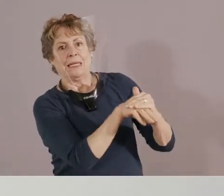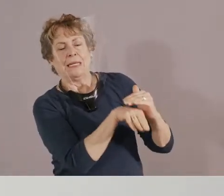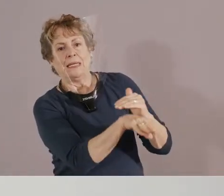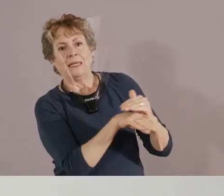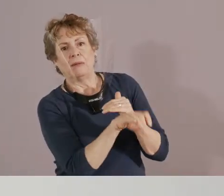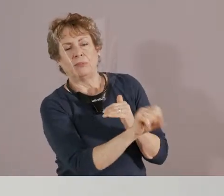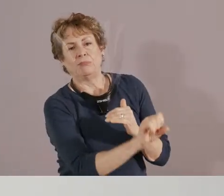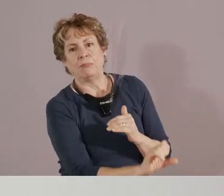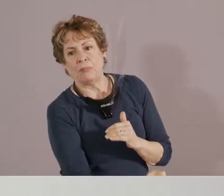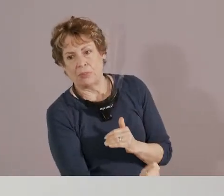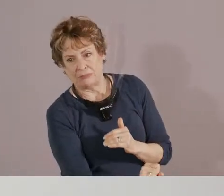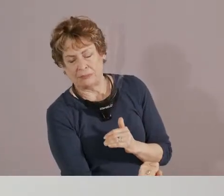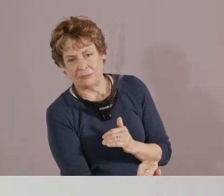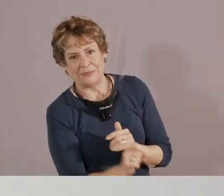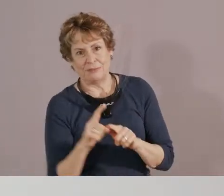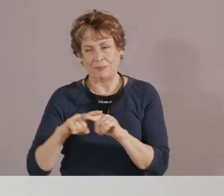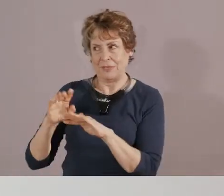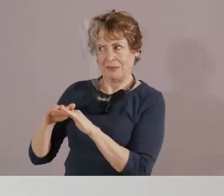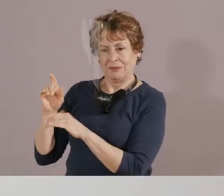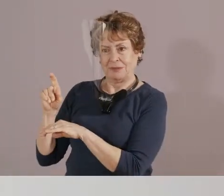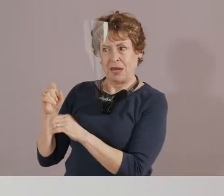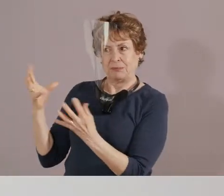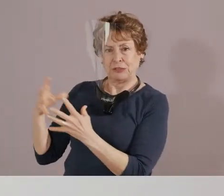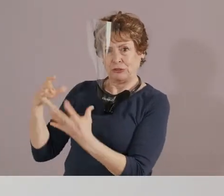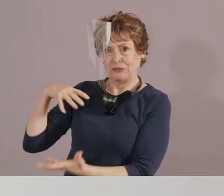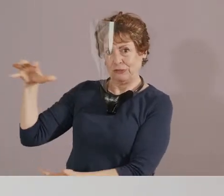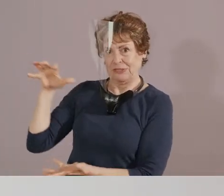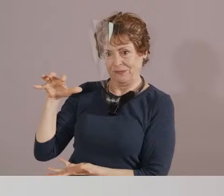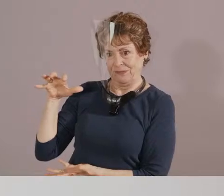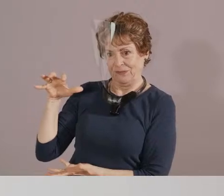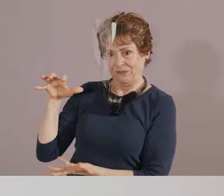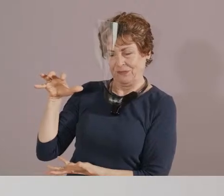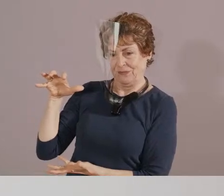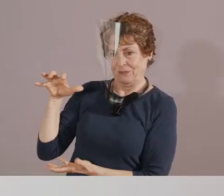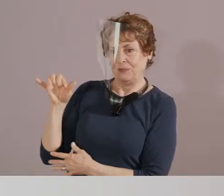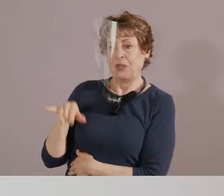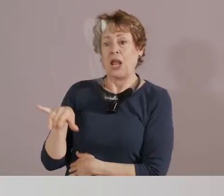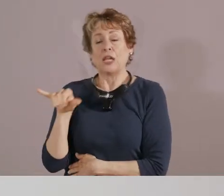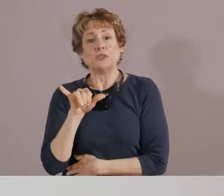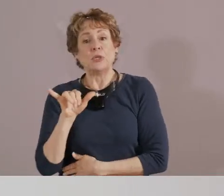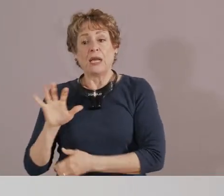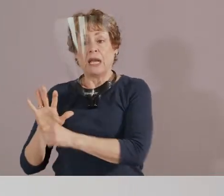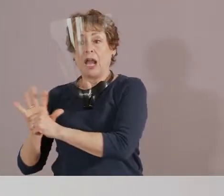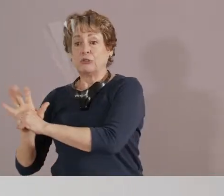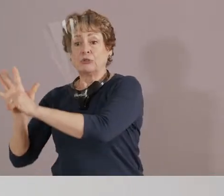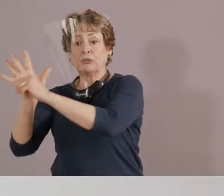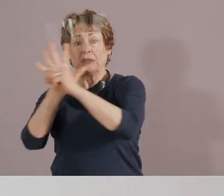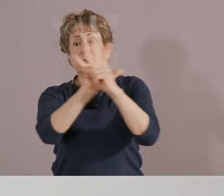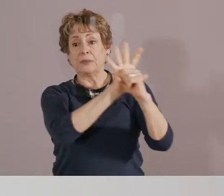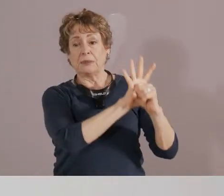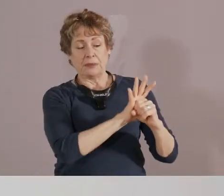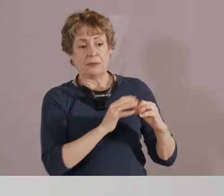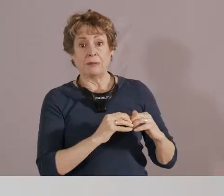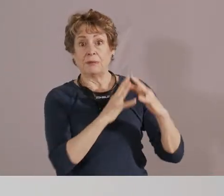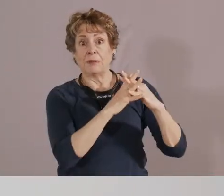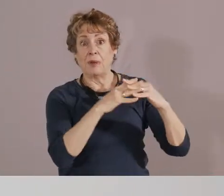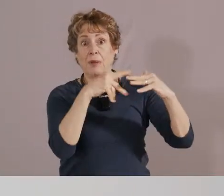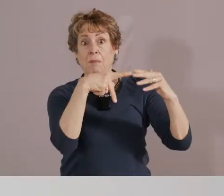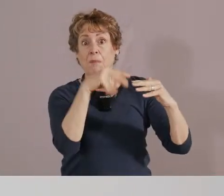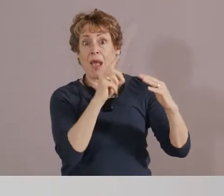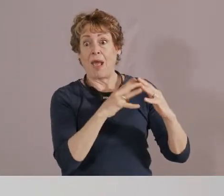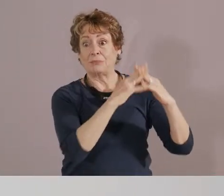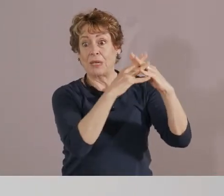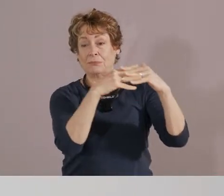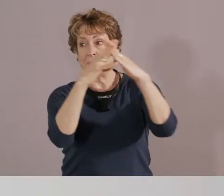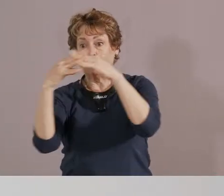looking at some of those county pods to identify if they get additional vaccine. Now, the second doses for those should be